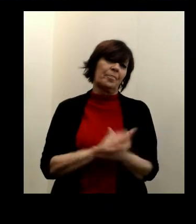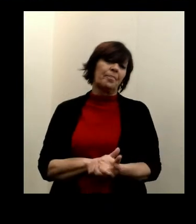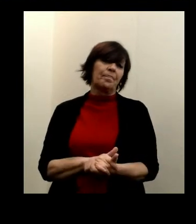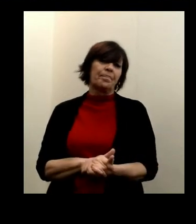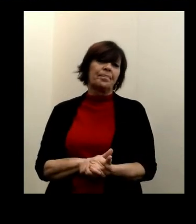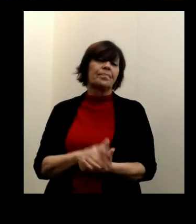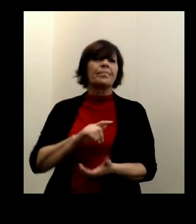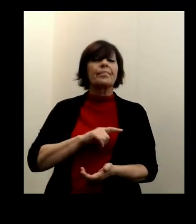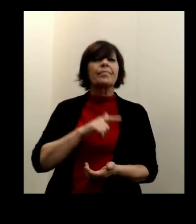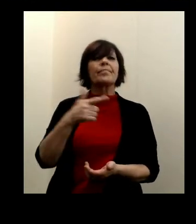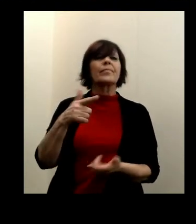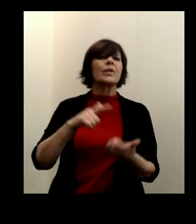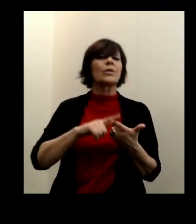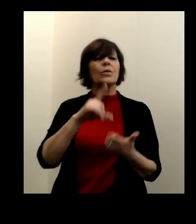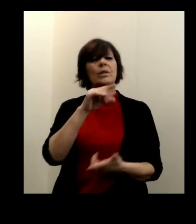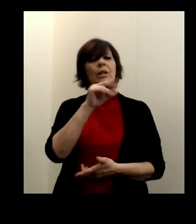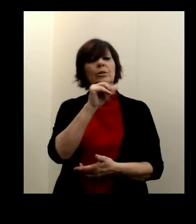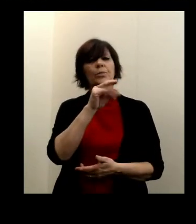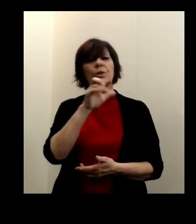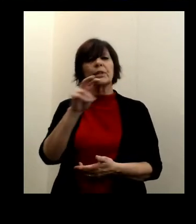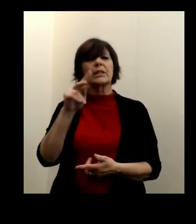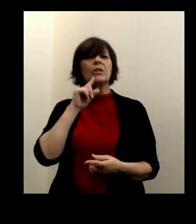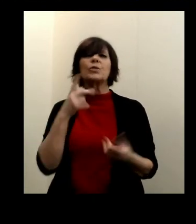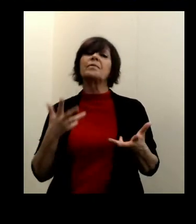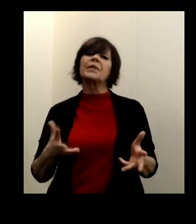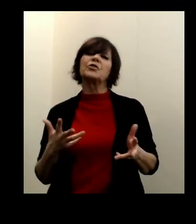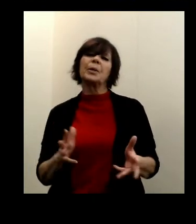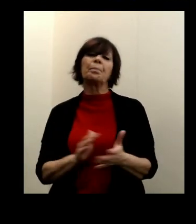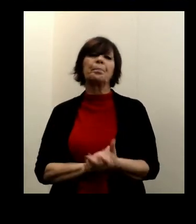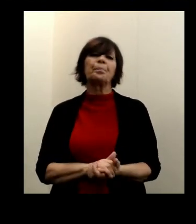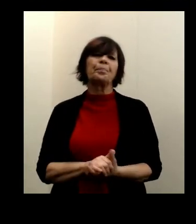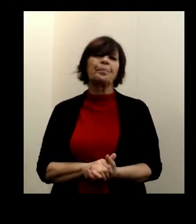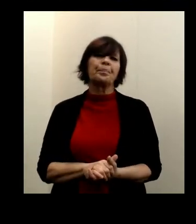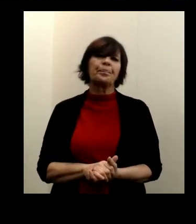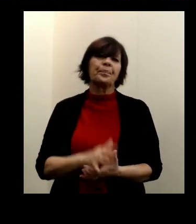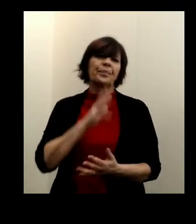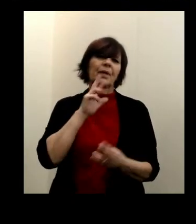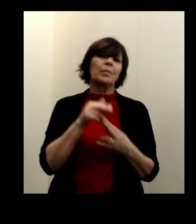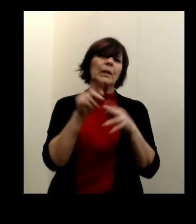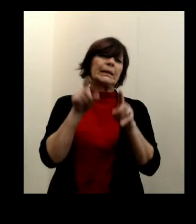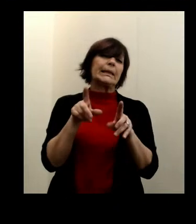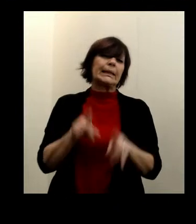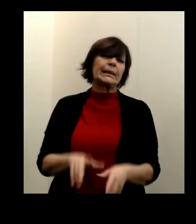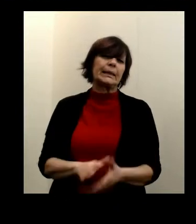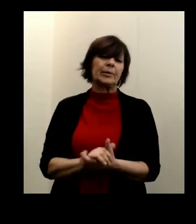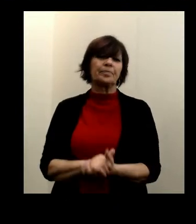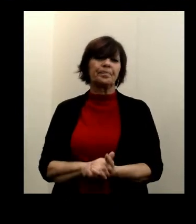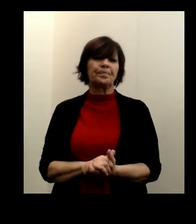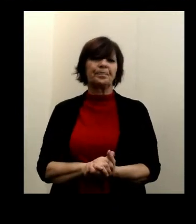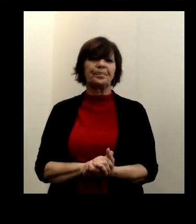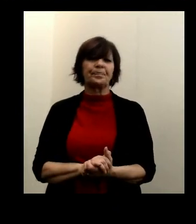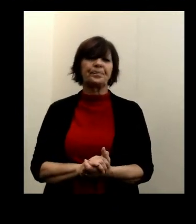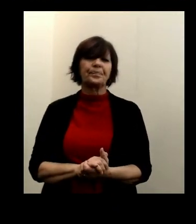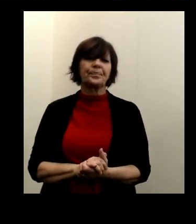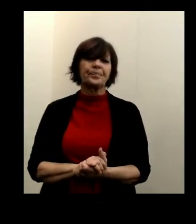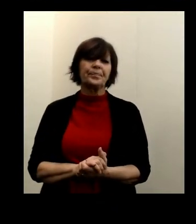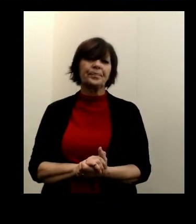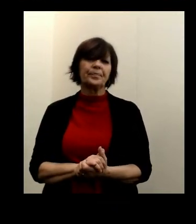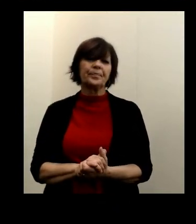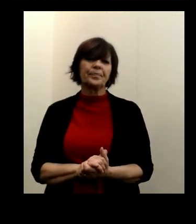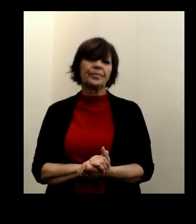that, I'll turn it over to Dr. Burstein to finish up and talk a lot about testing and some of the things to consider as we go through the holiday